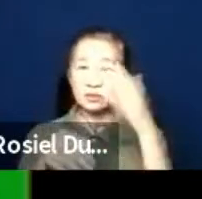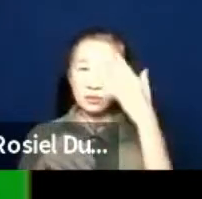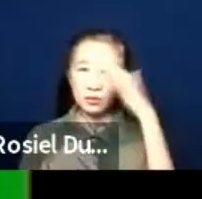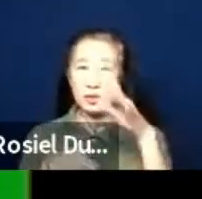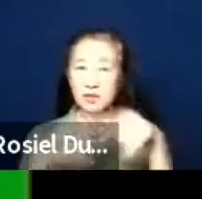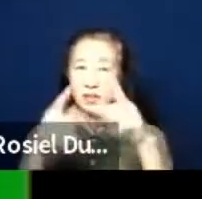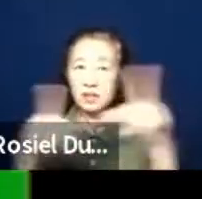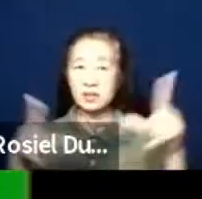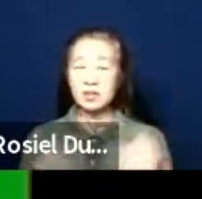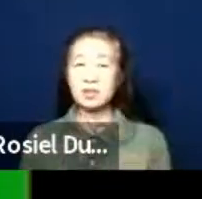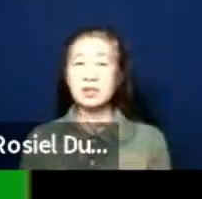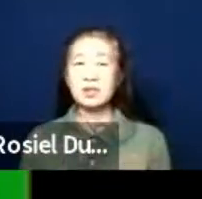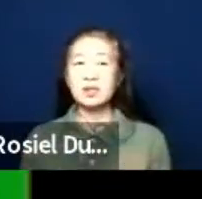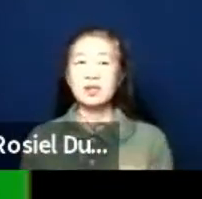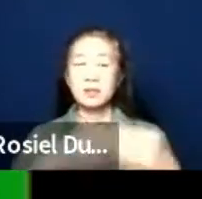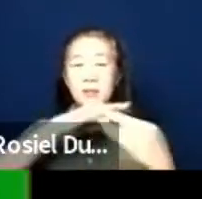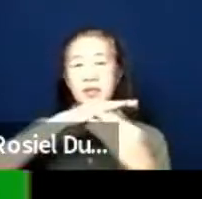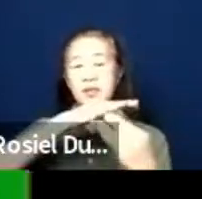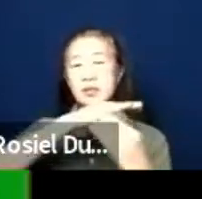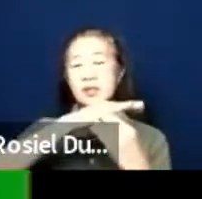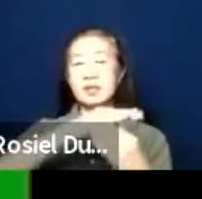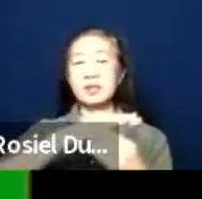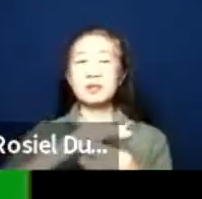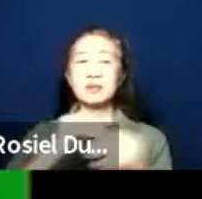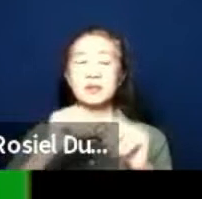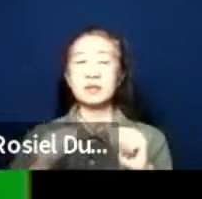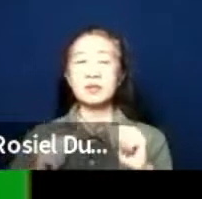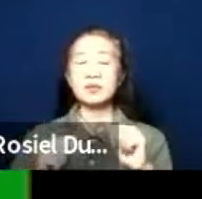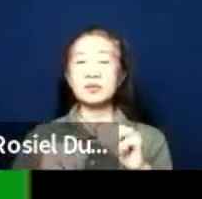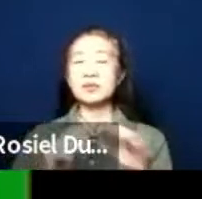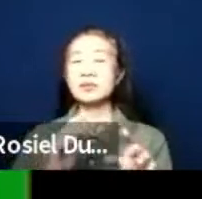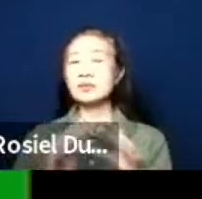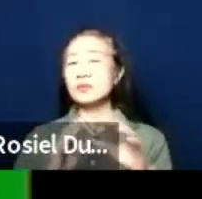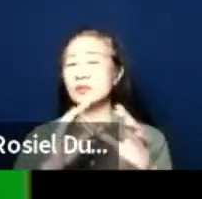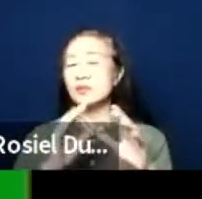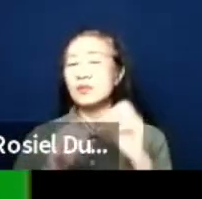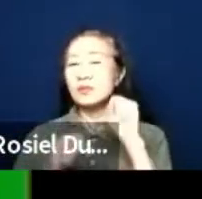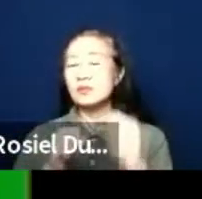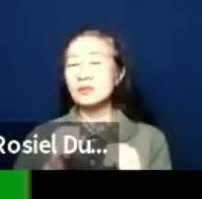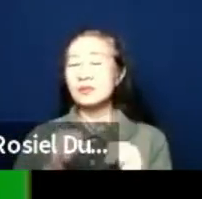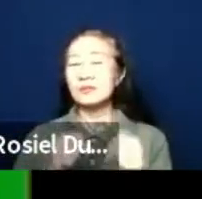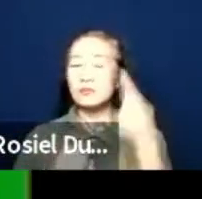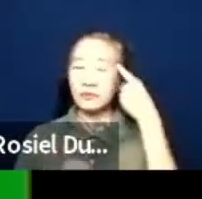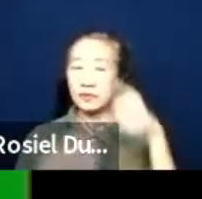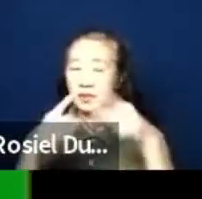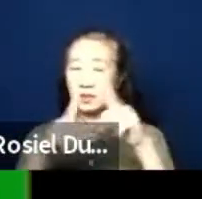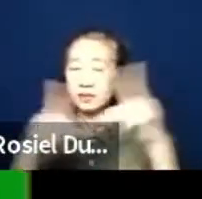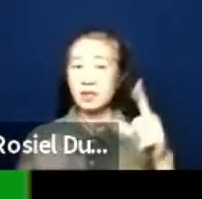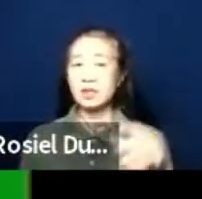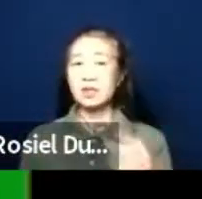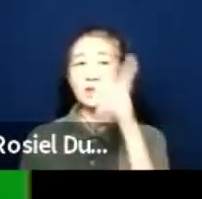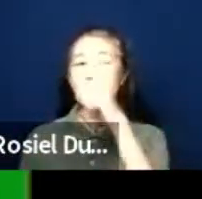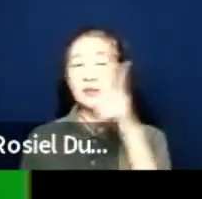Battery or crank type operated flashlight to enable communication by sign language or lip reading, especially